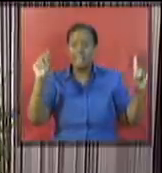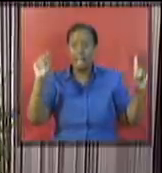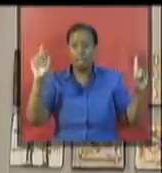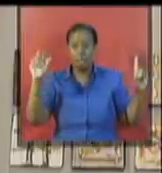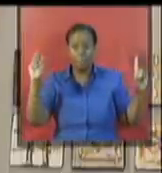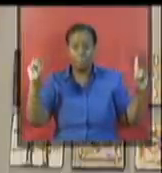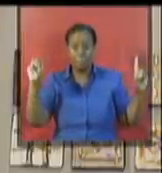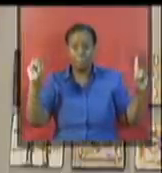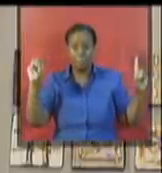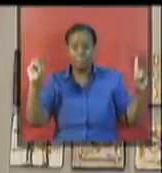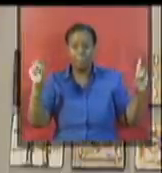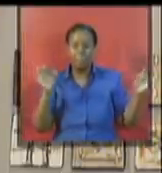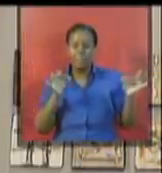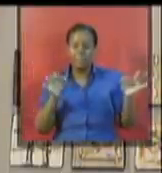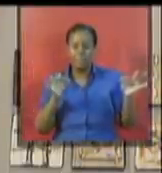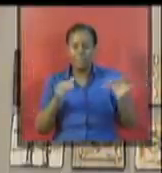we're emphasizing the